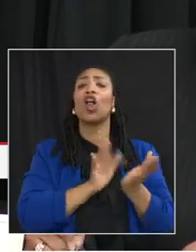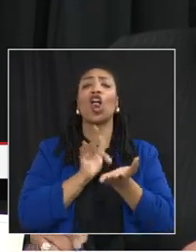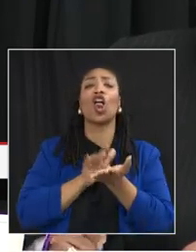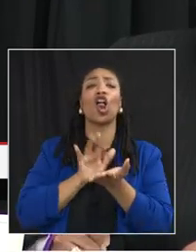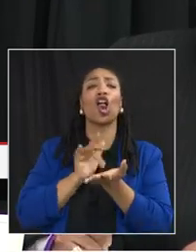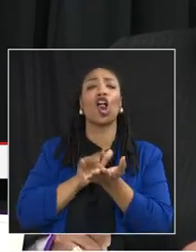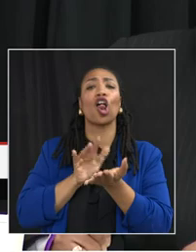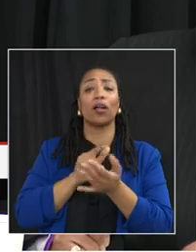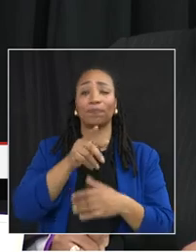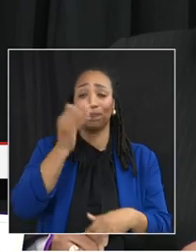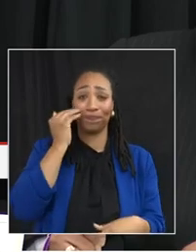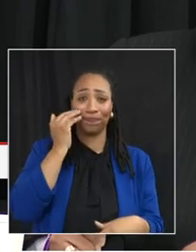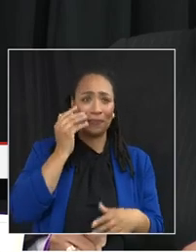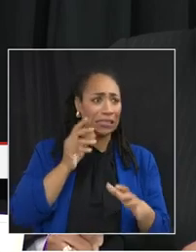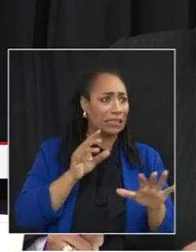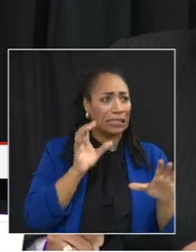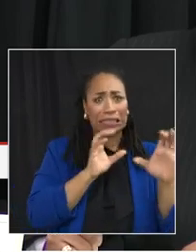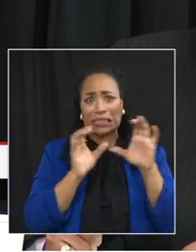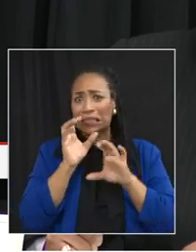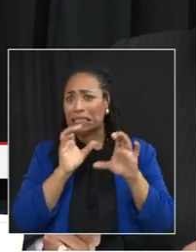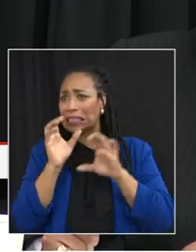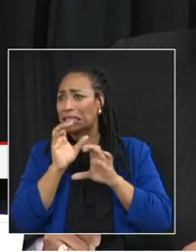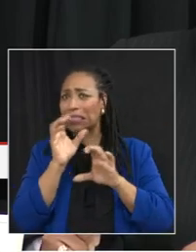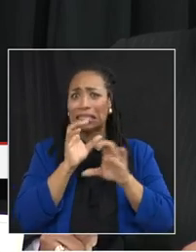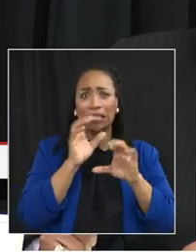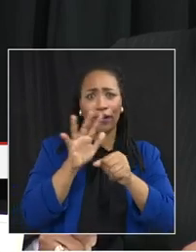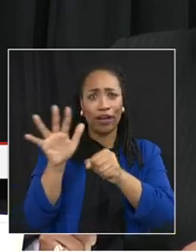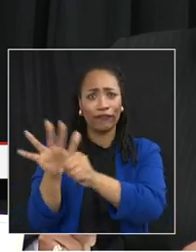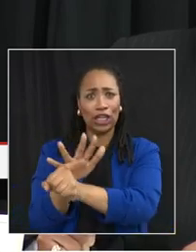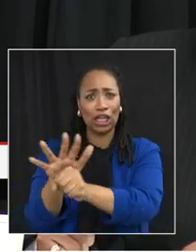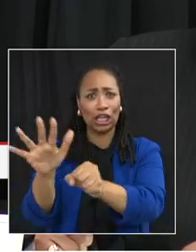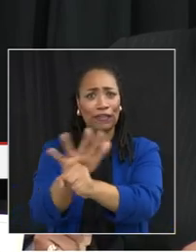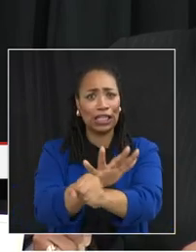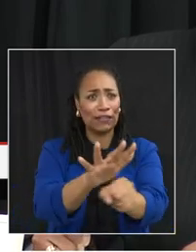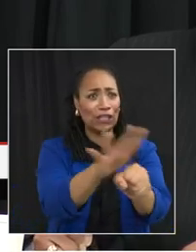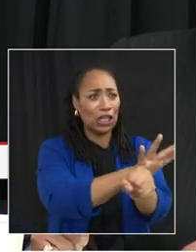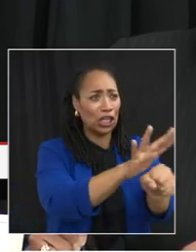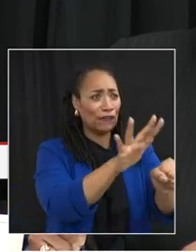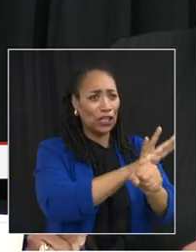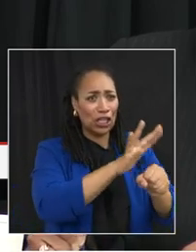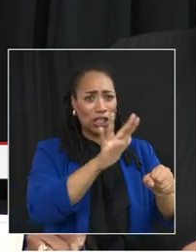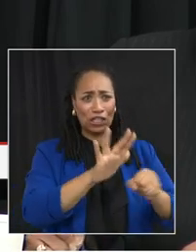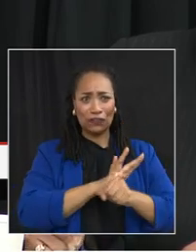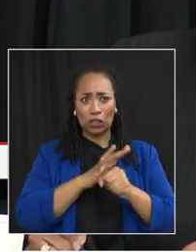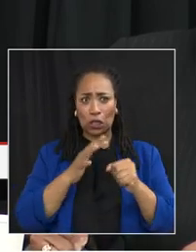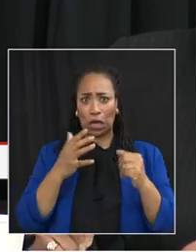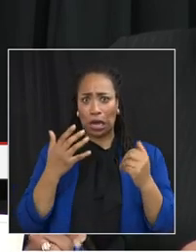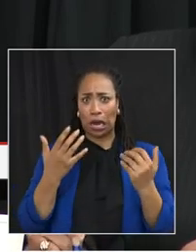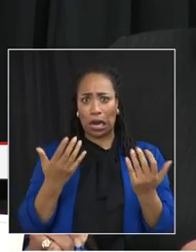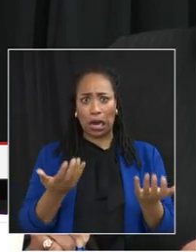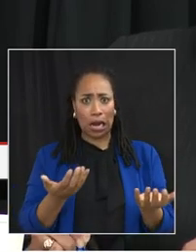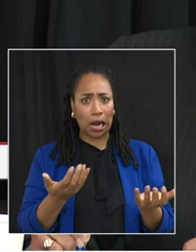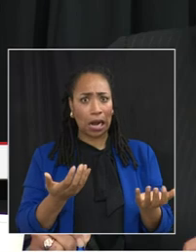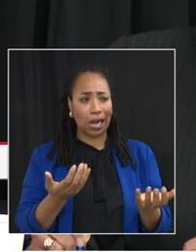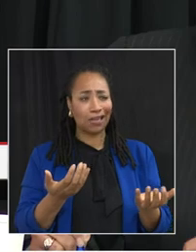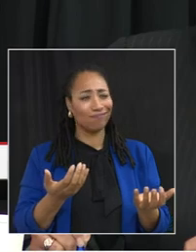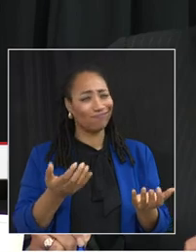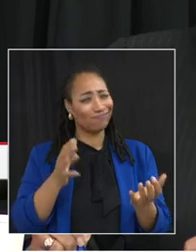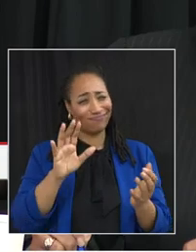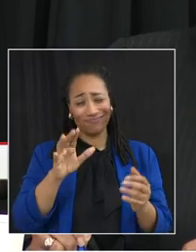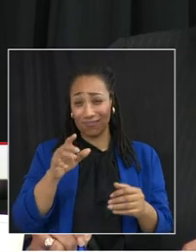city of their parking fees that they should have been paying. So we had to adjust that. So